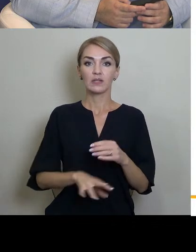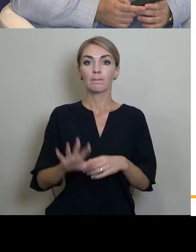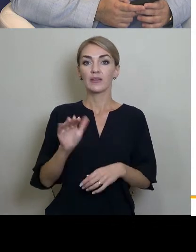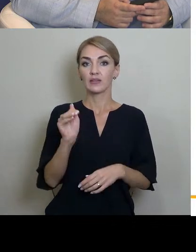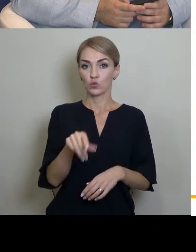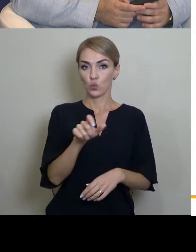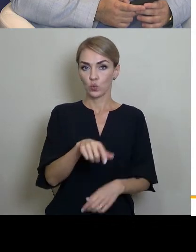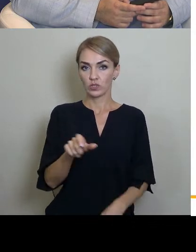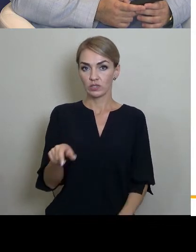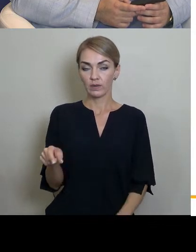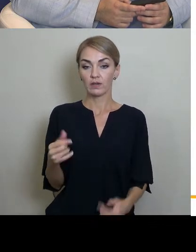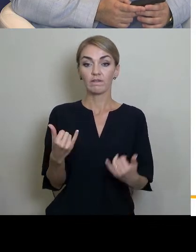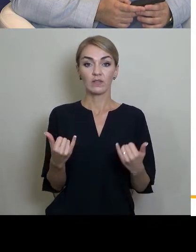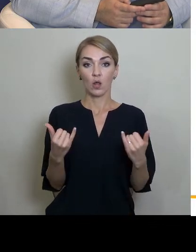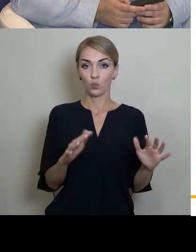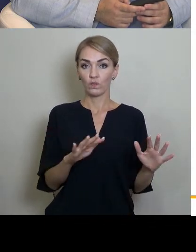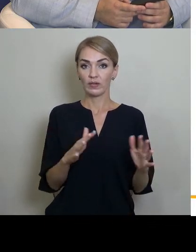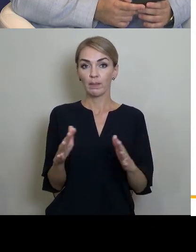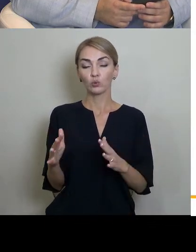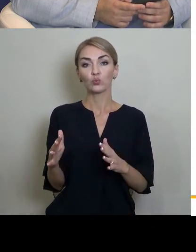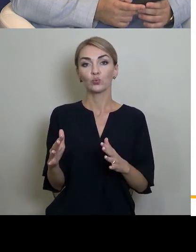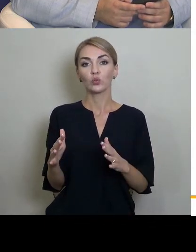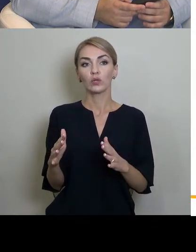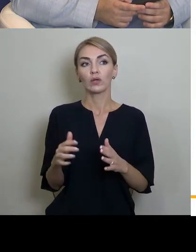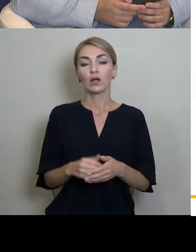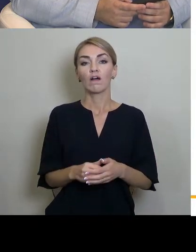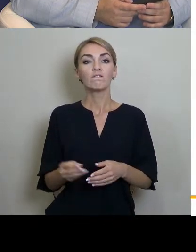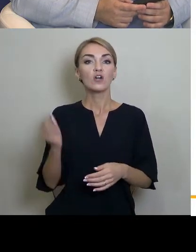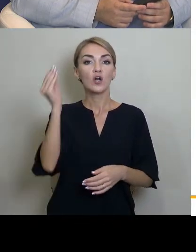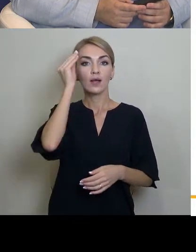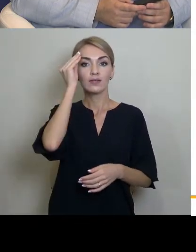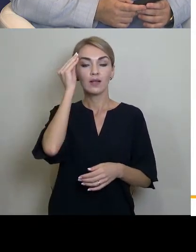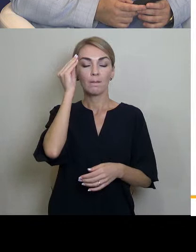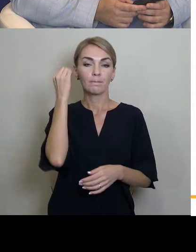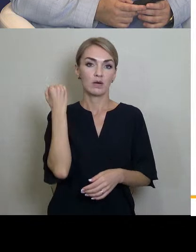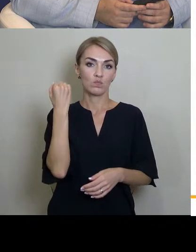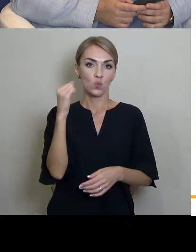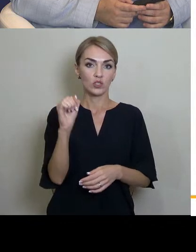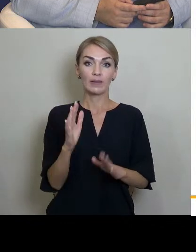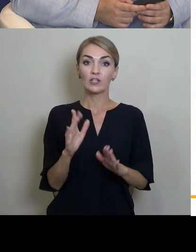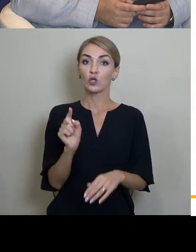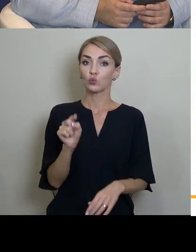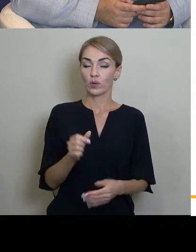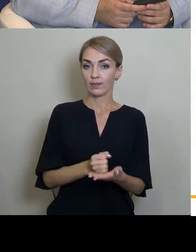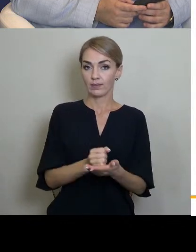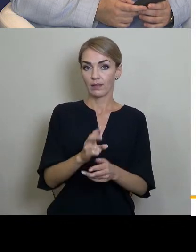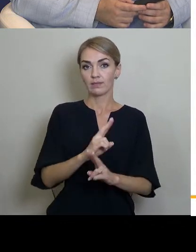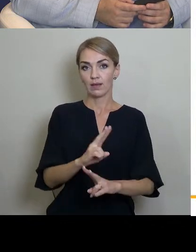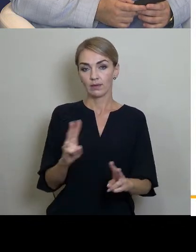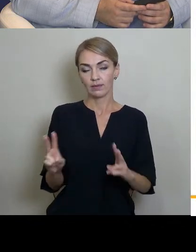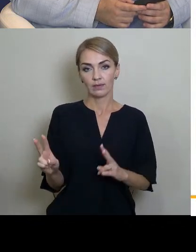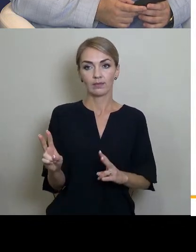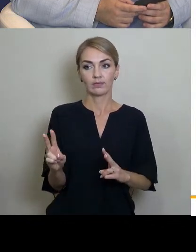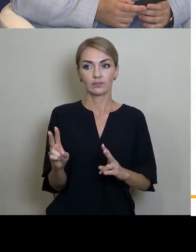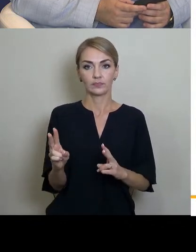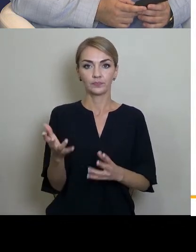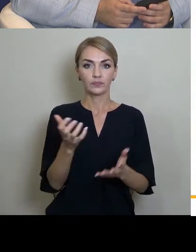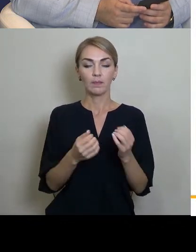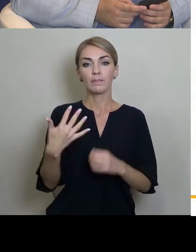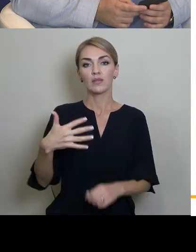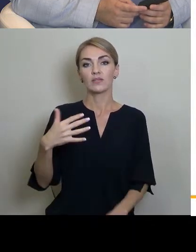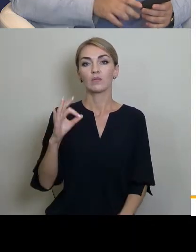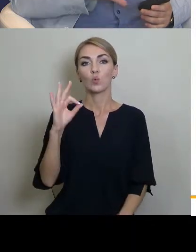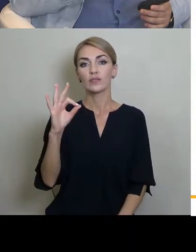than 75k, because in this case the winner is the candidate that